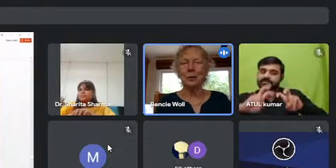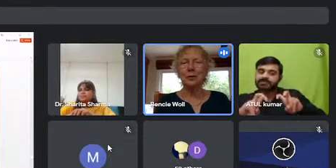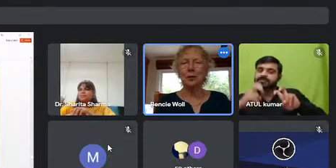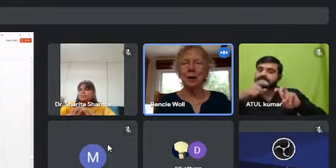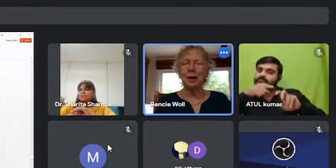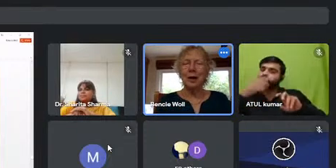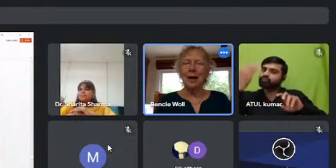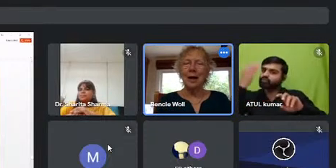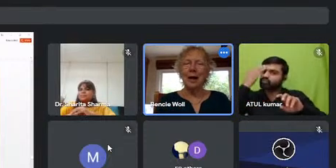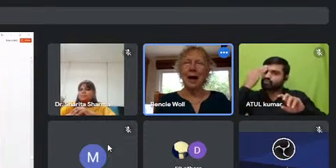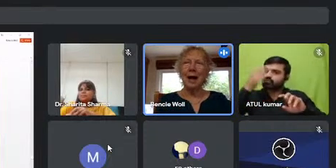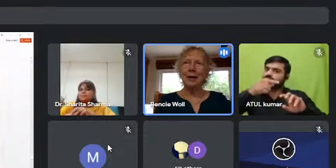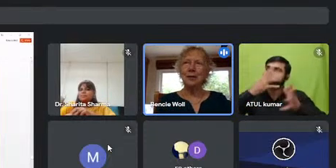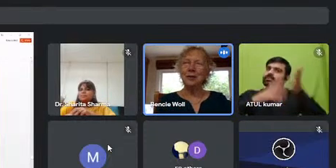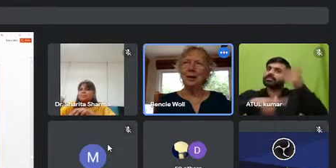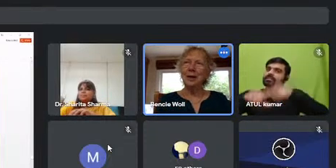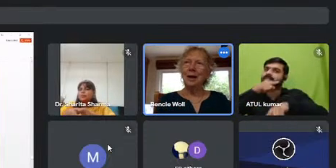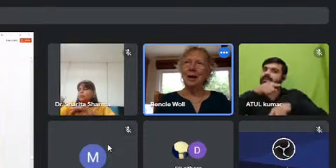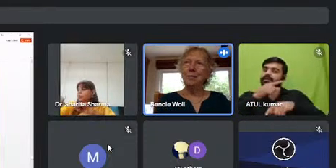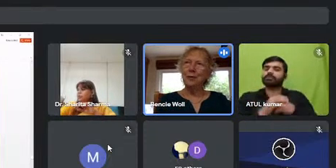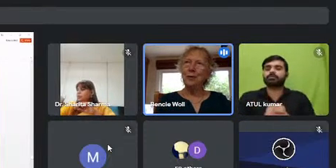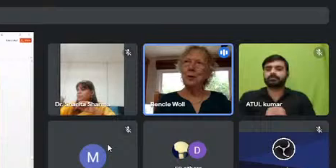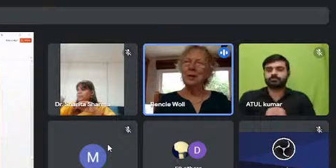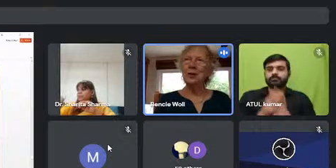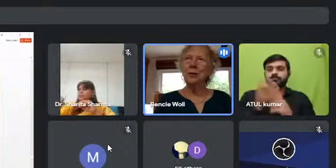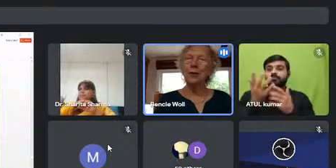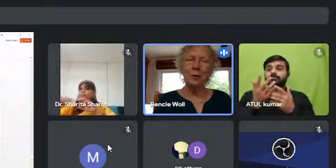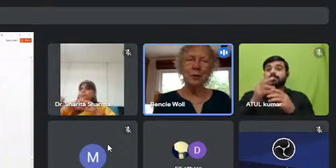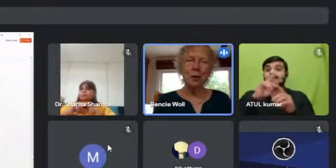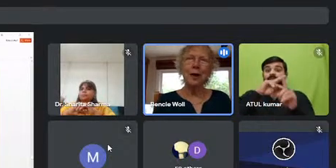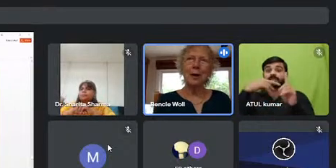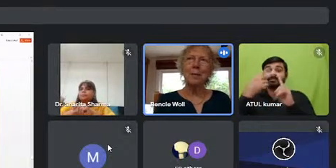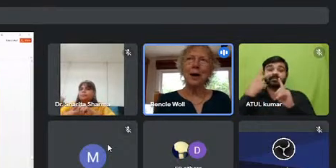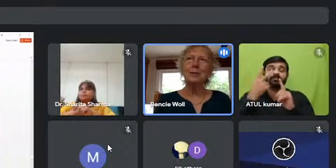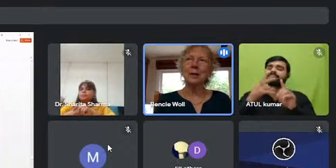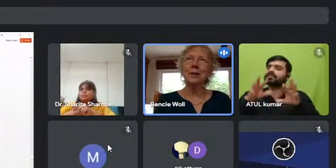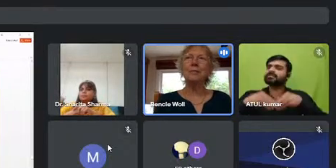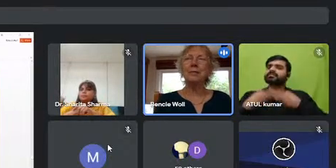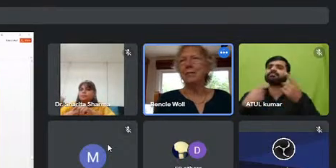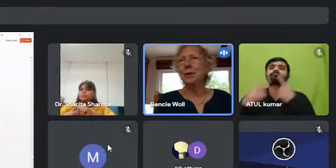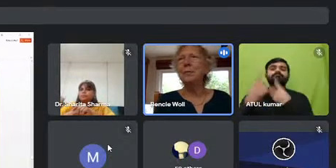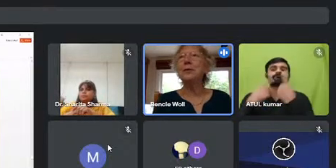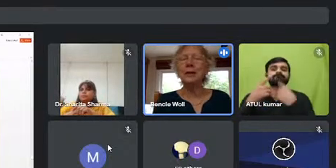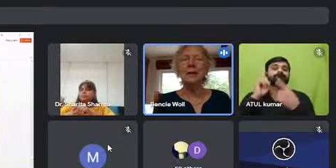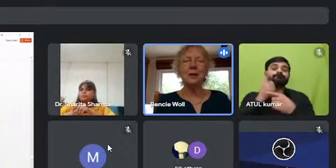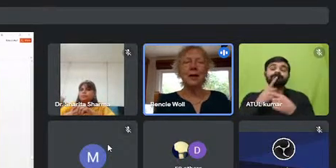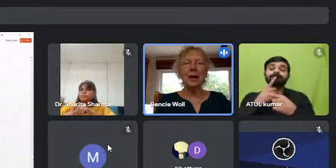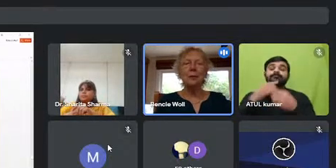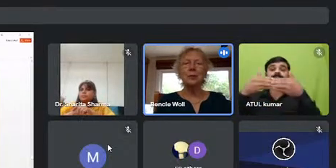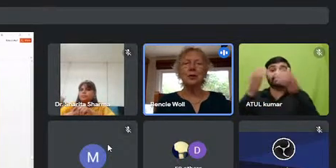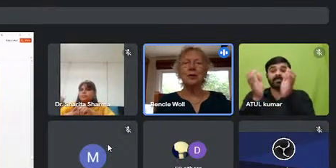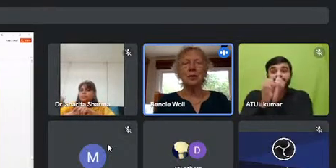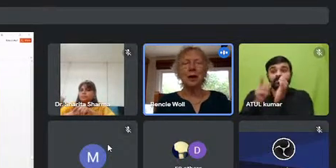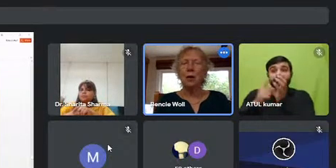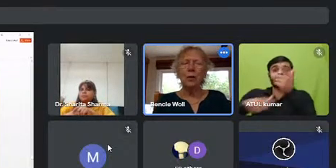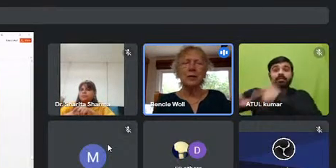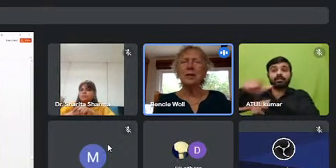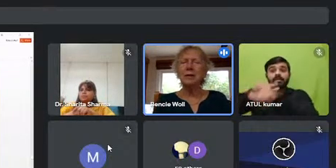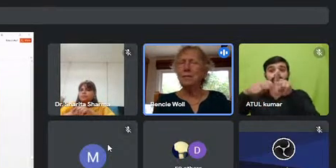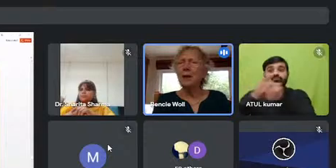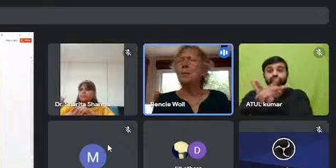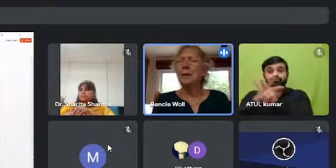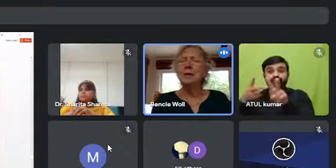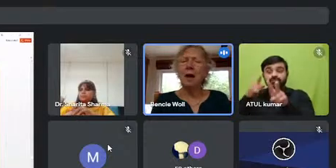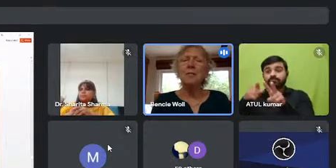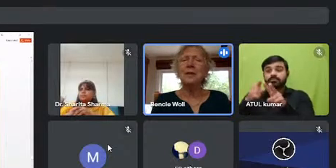sign language? And a view, considering we're talking about deaf communities and their languages, what's